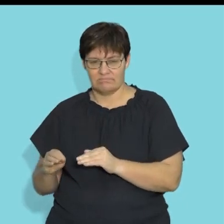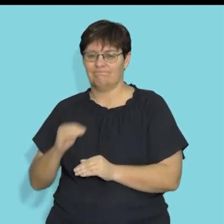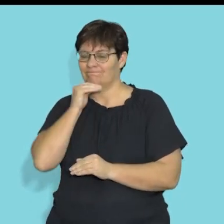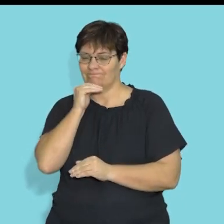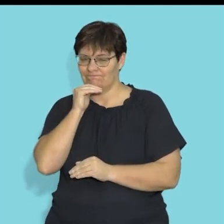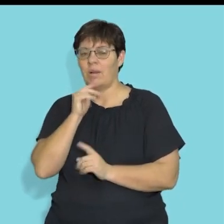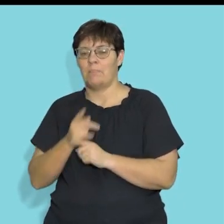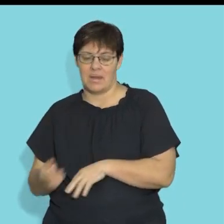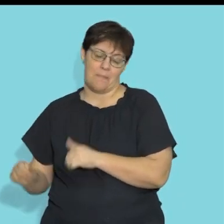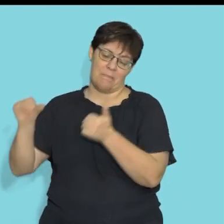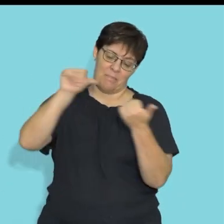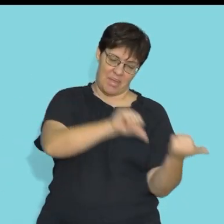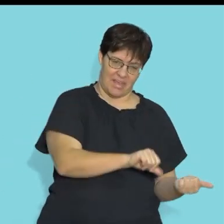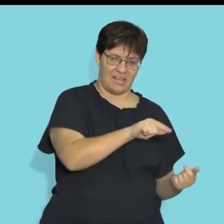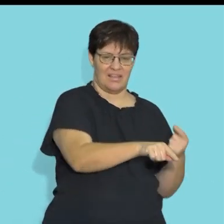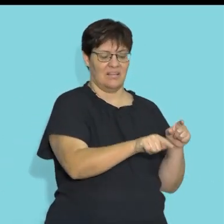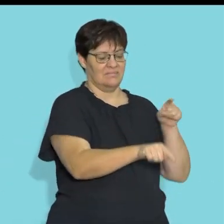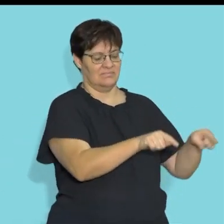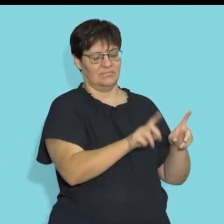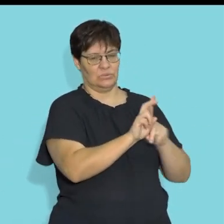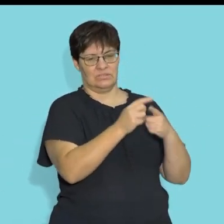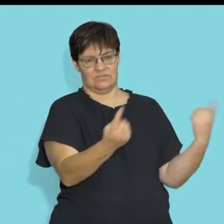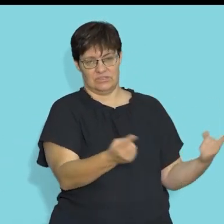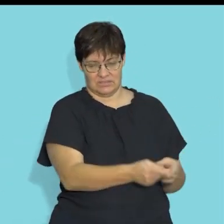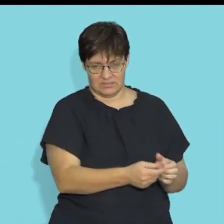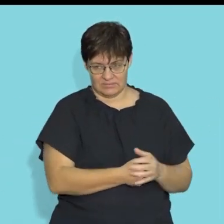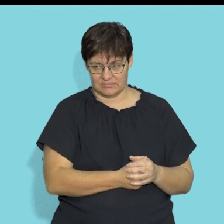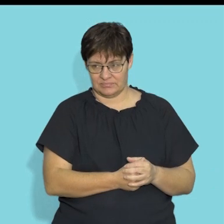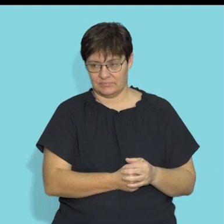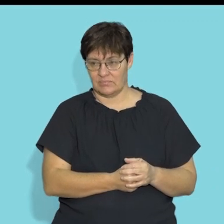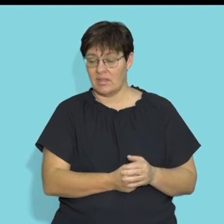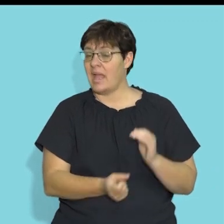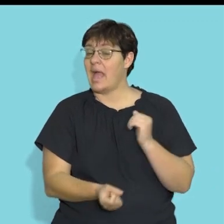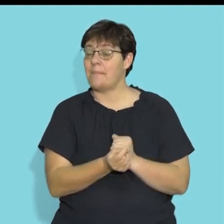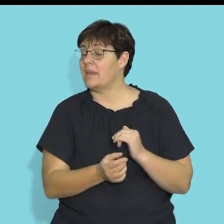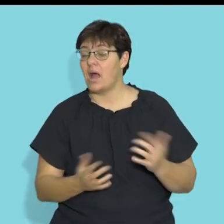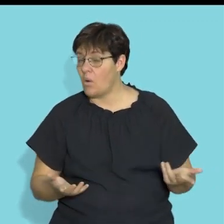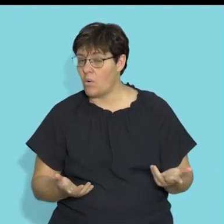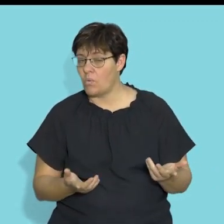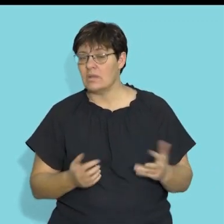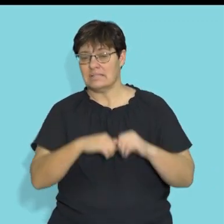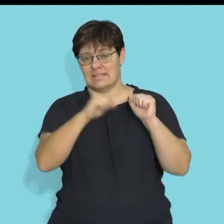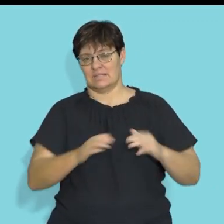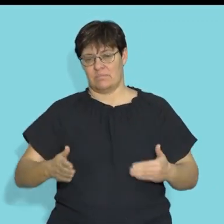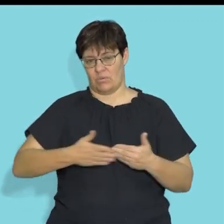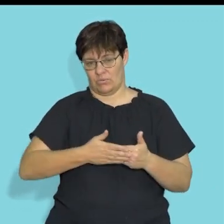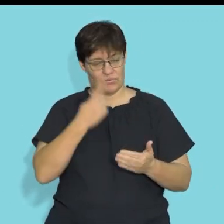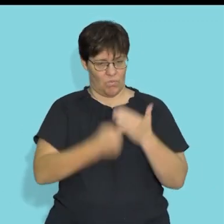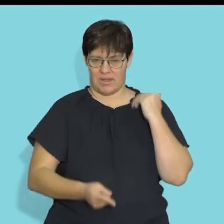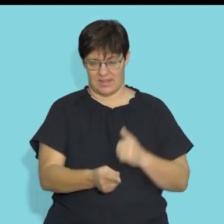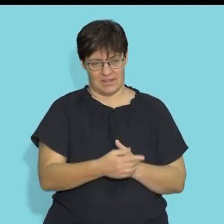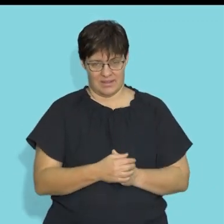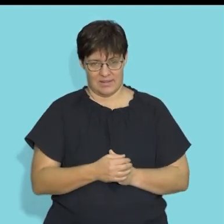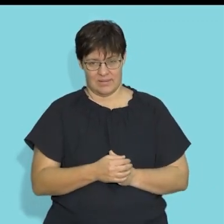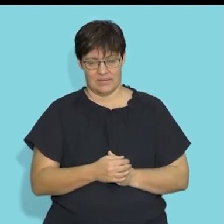will convert back into reactants. This can only happen when you have a closed system.